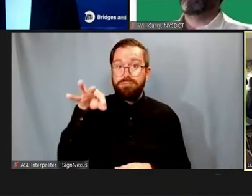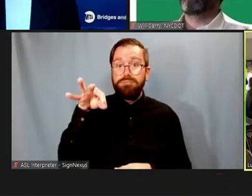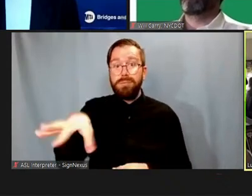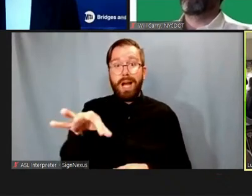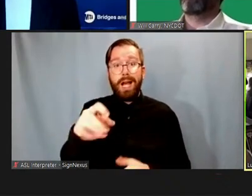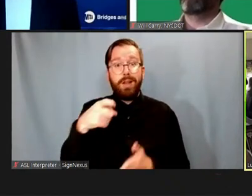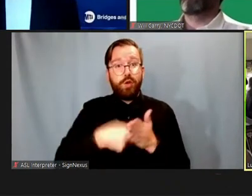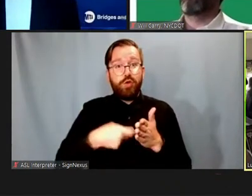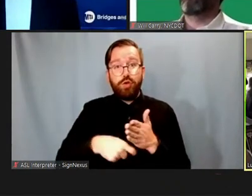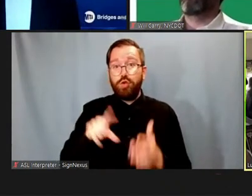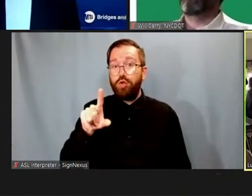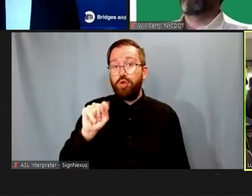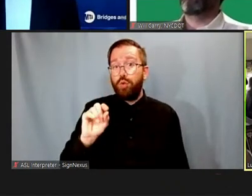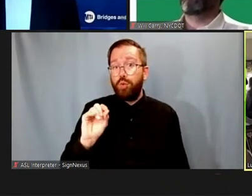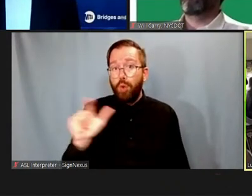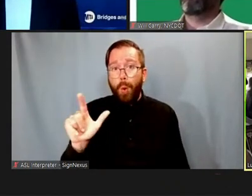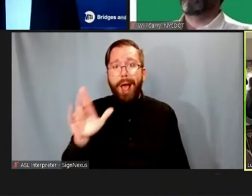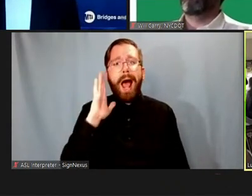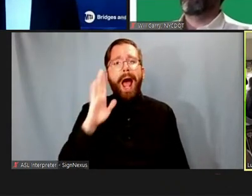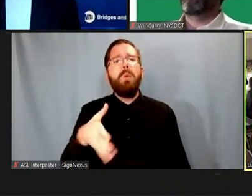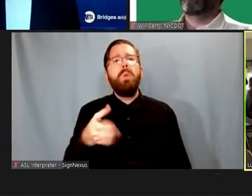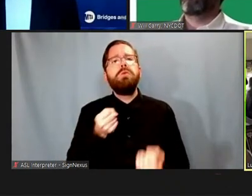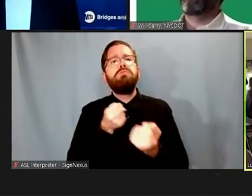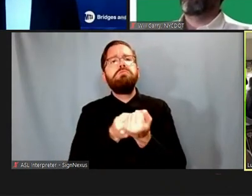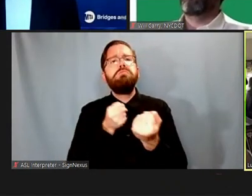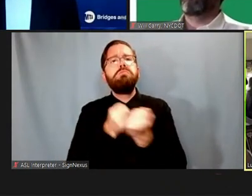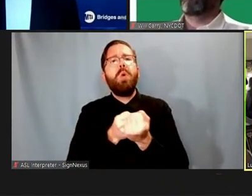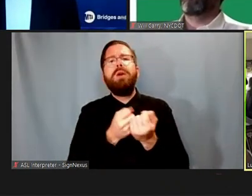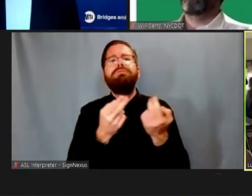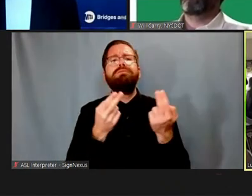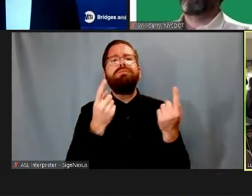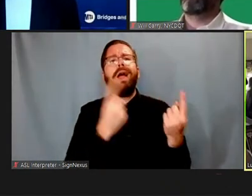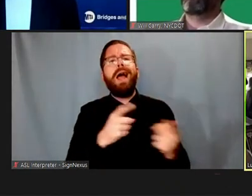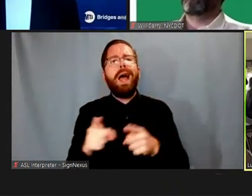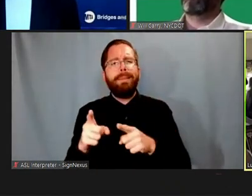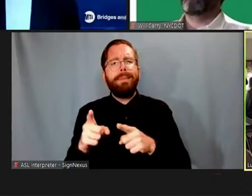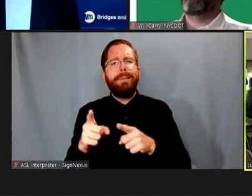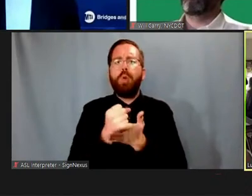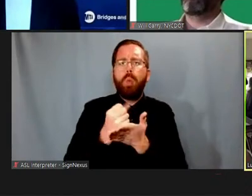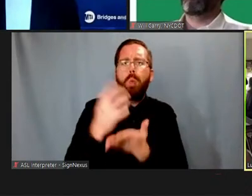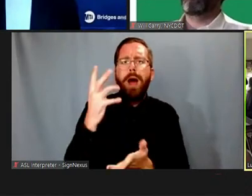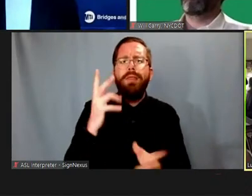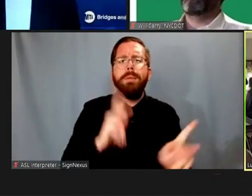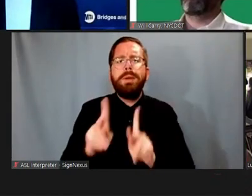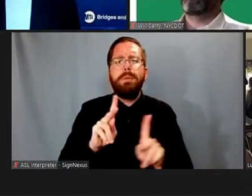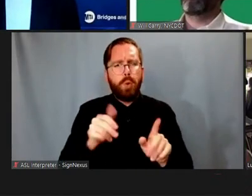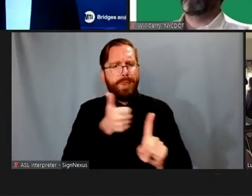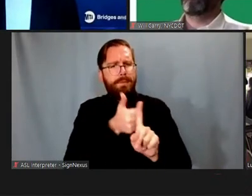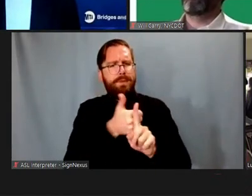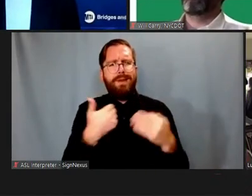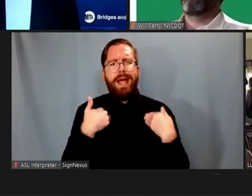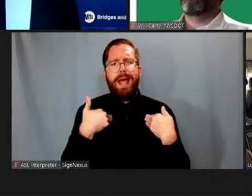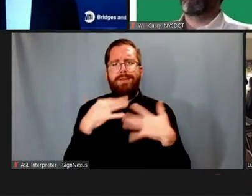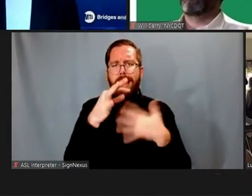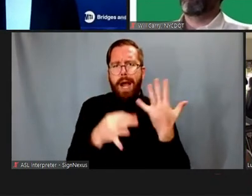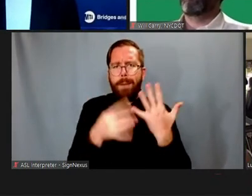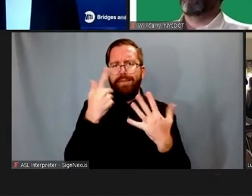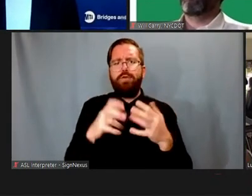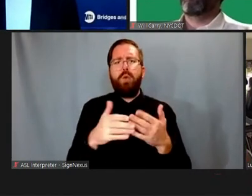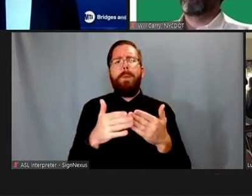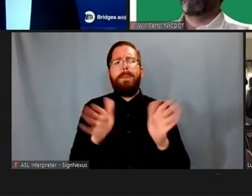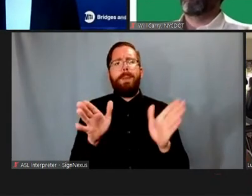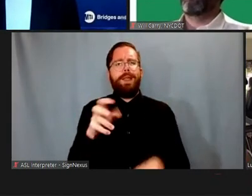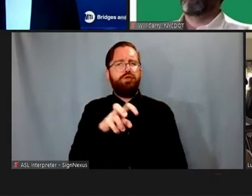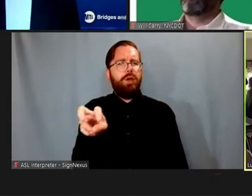supporting the habits of more well-to-do individuals who actually have public transit options don't mind paying the new